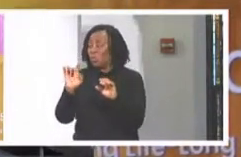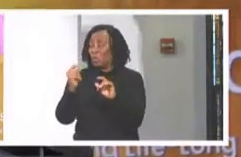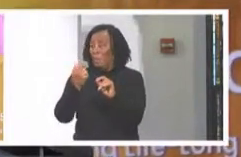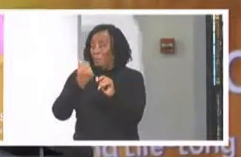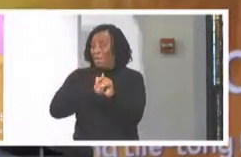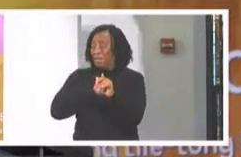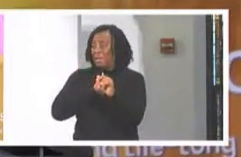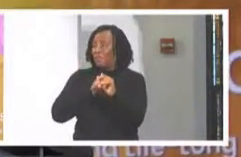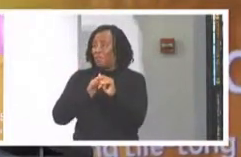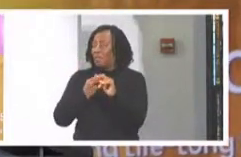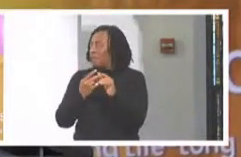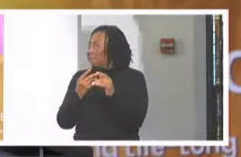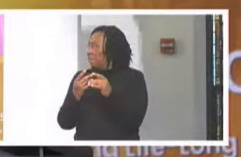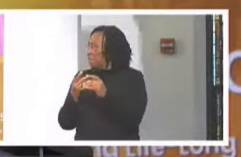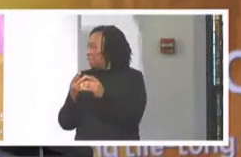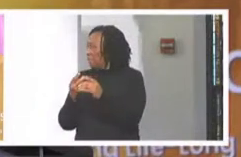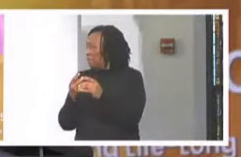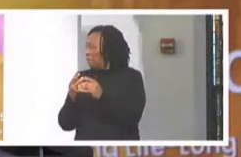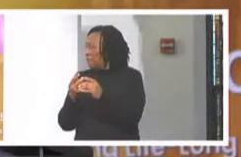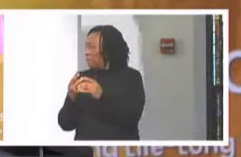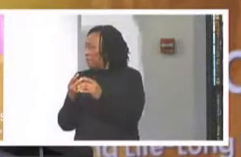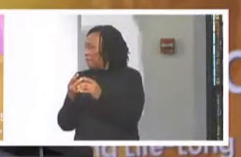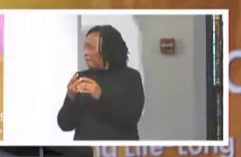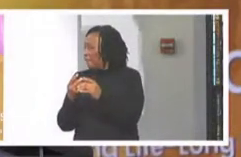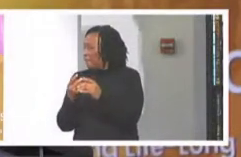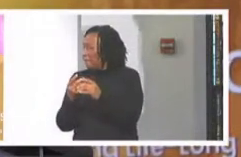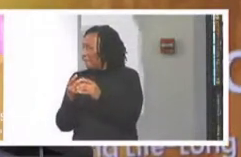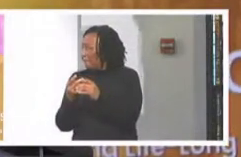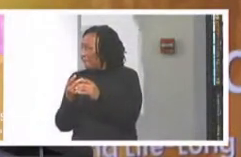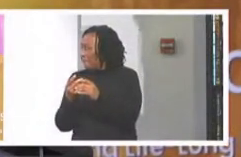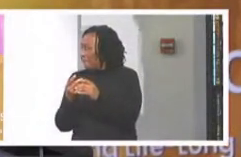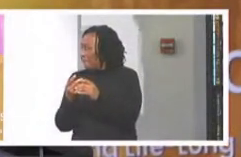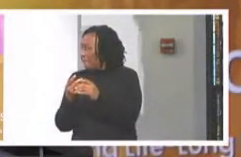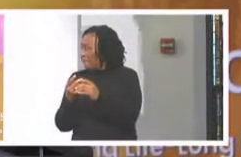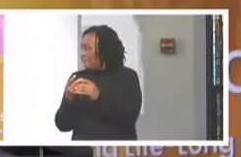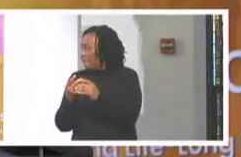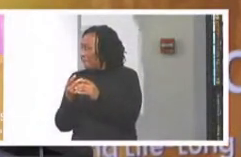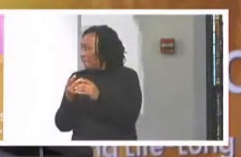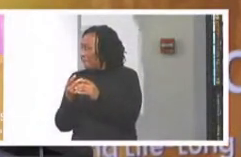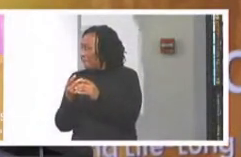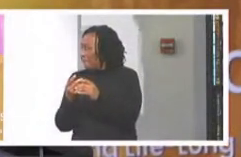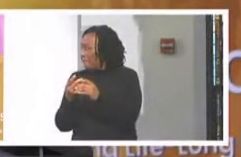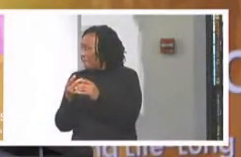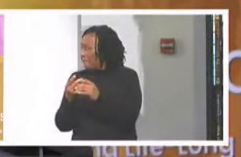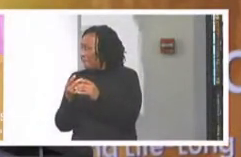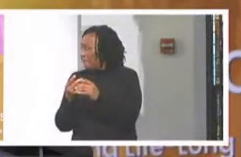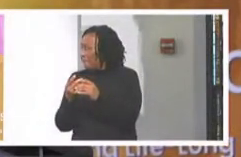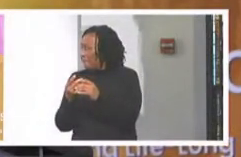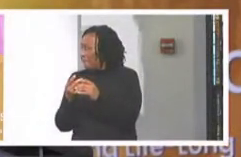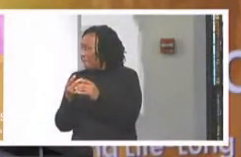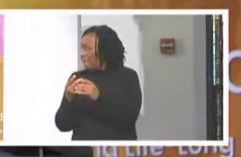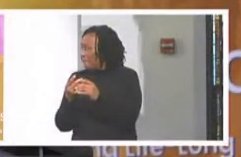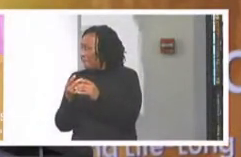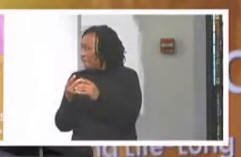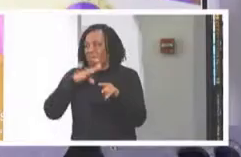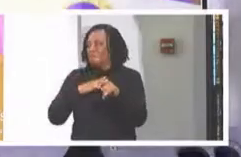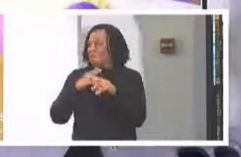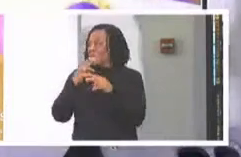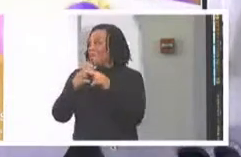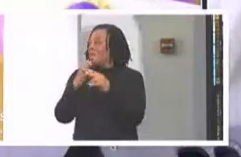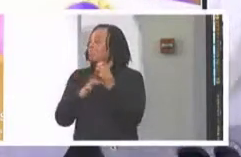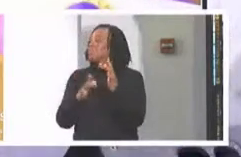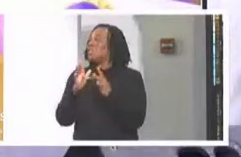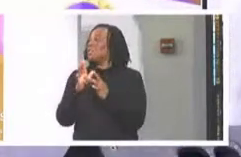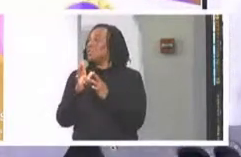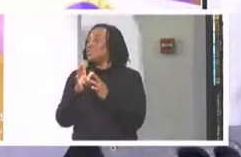it. My friends tried to do it and they couldn't do it. But there was a man named Jesus who came and